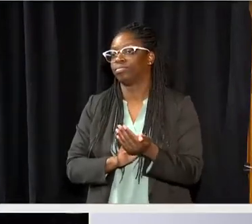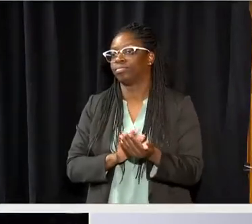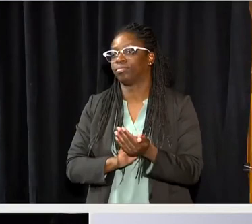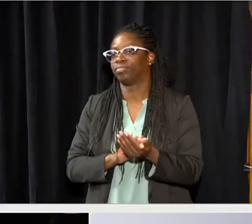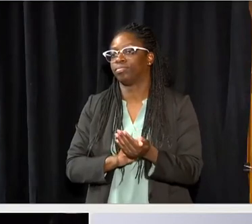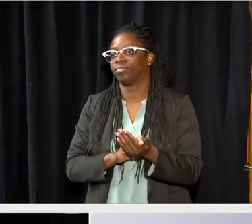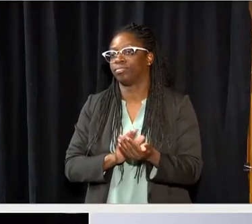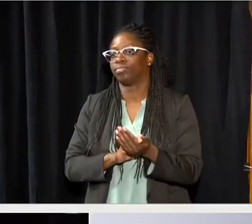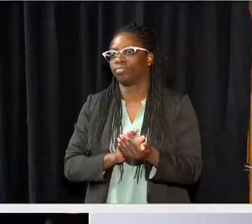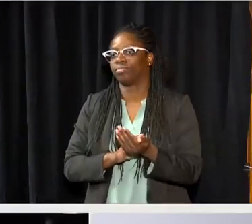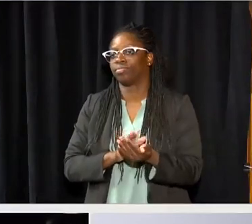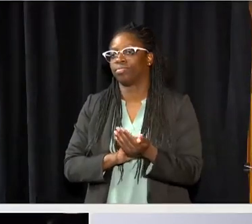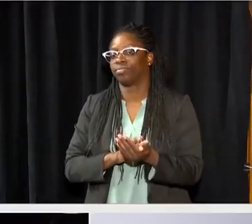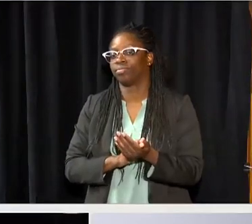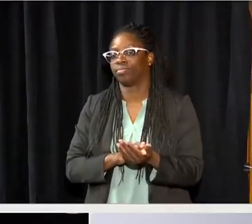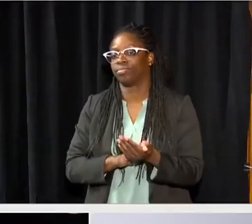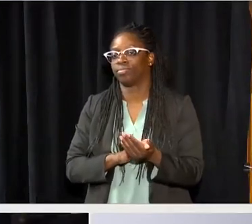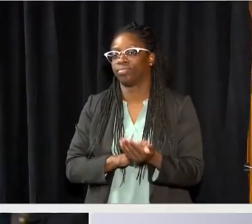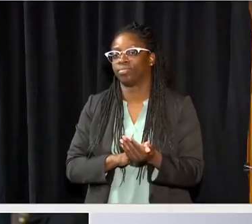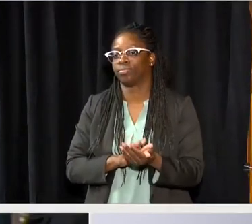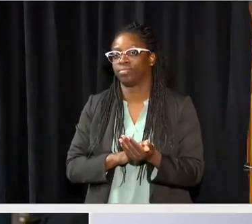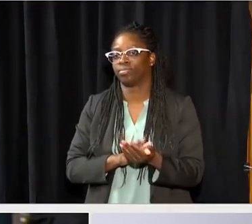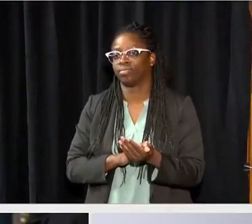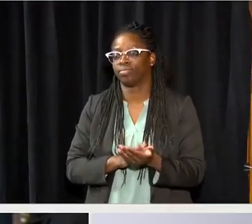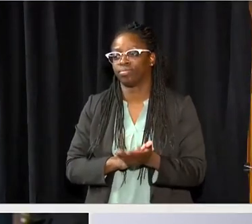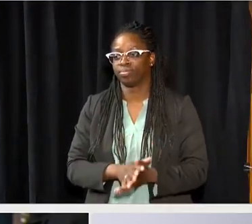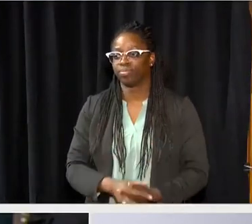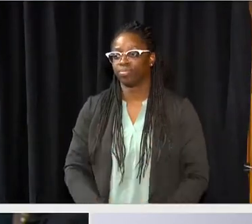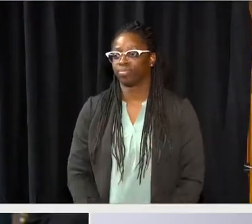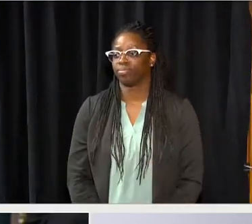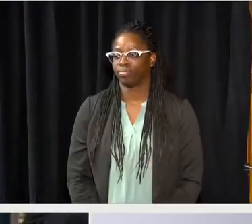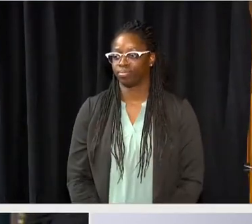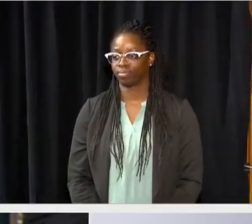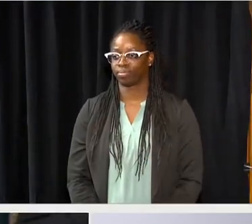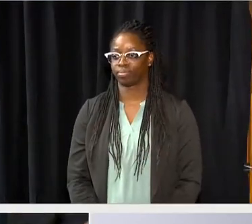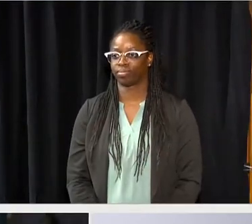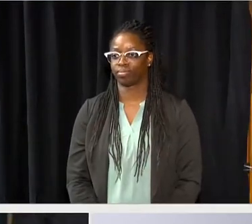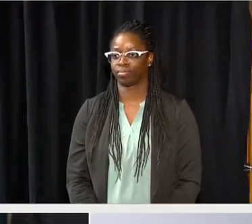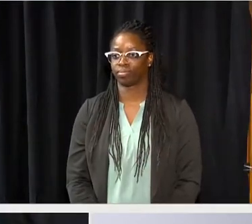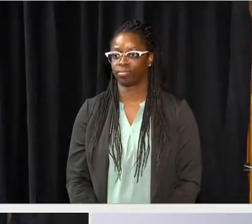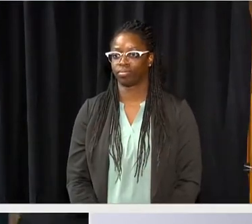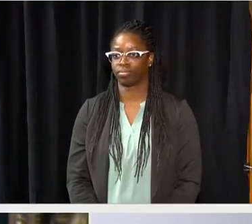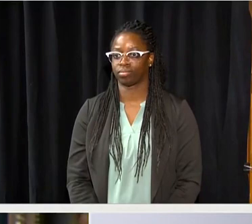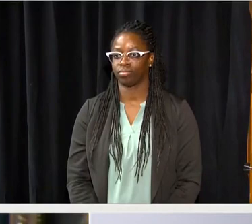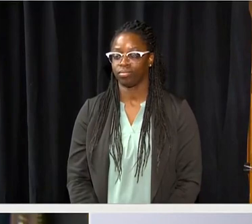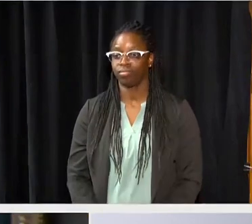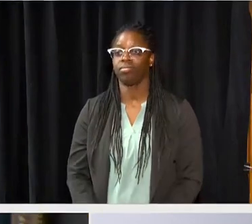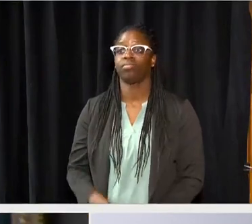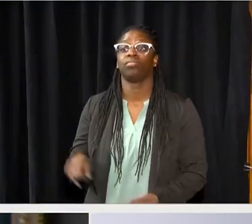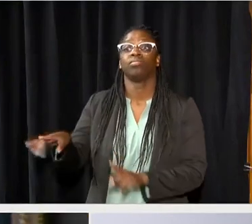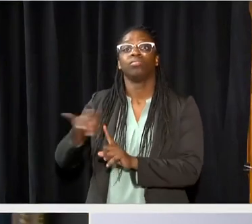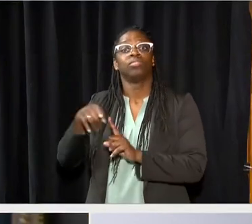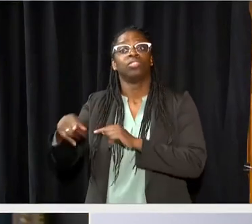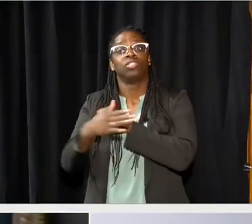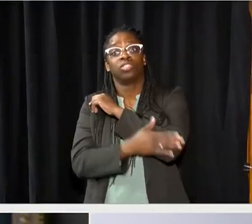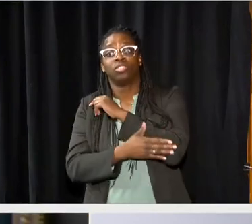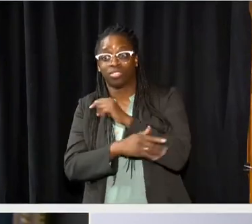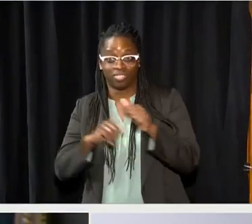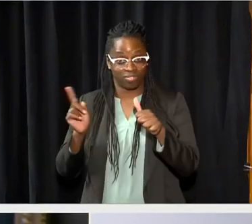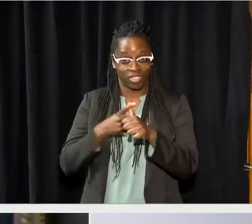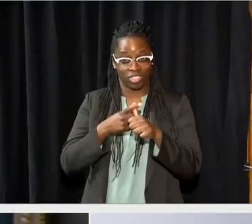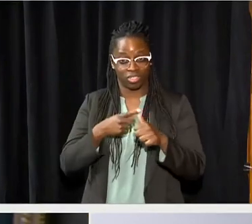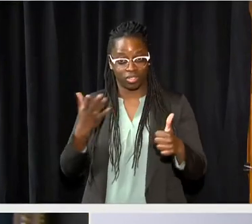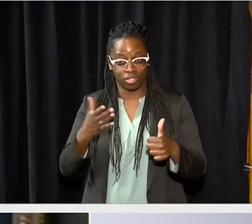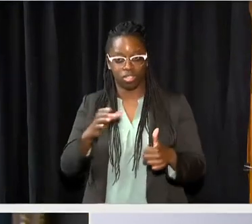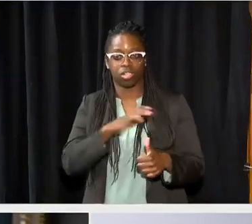We're turning climate change into opportunity with the appointment of the country's first